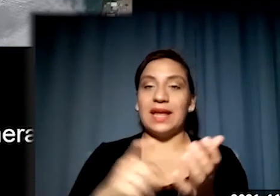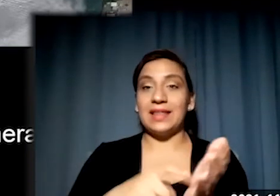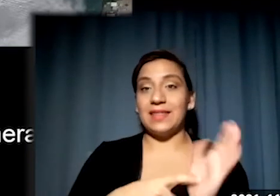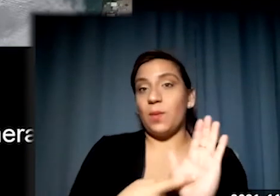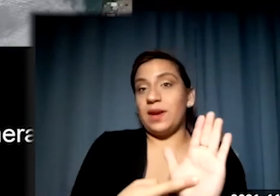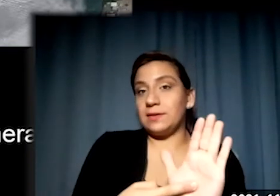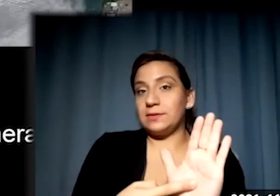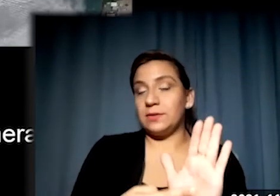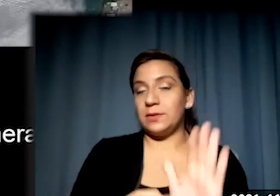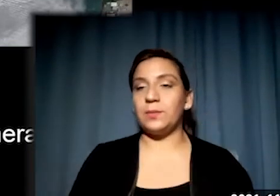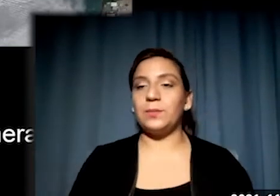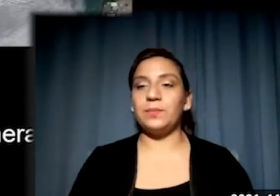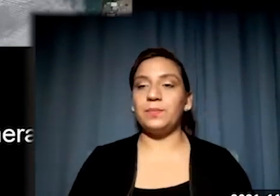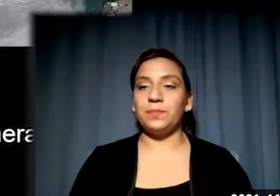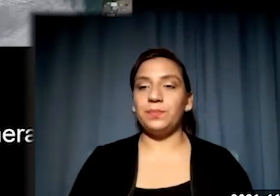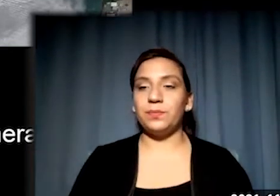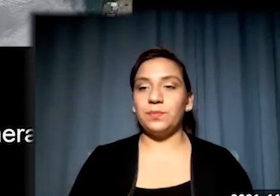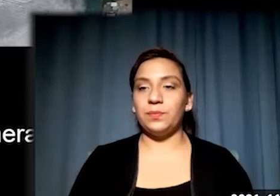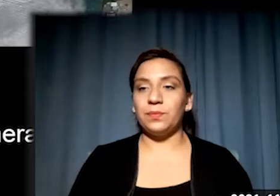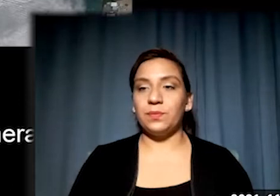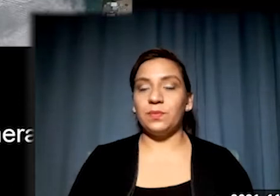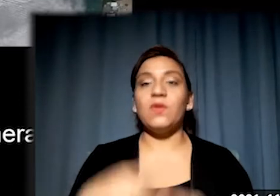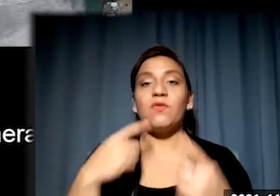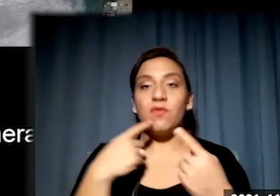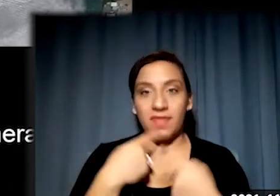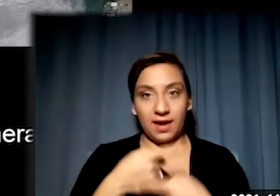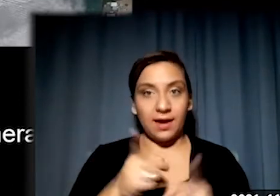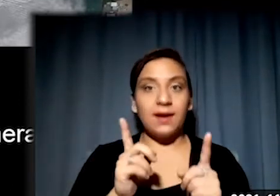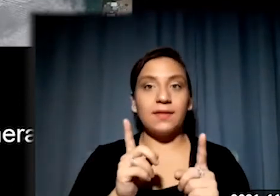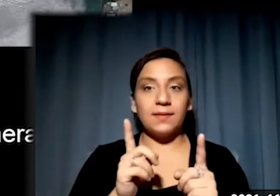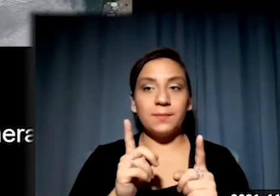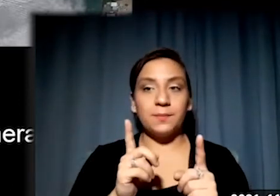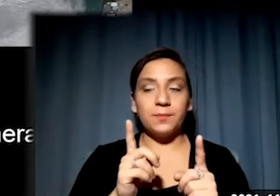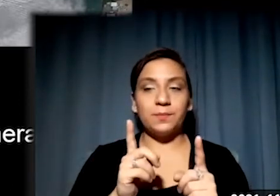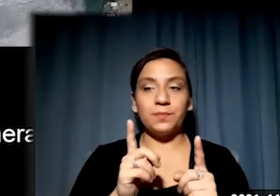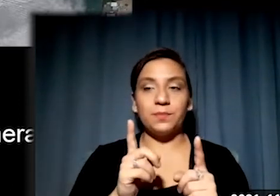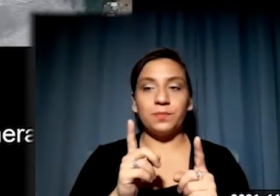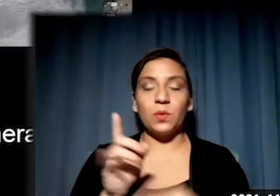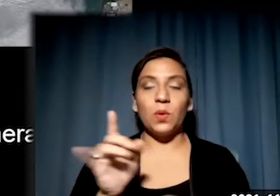Historic District was declared and listed in the National Register of Historic Places,